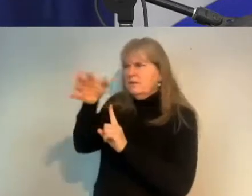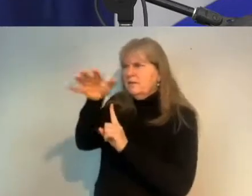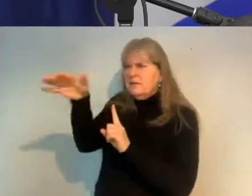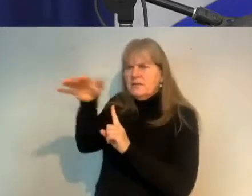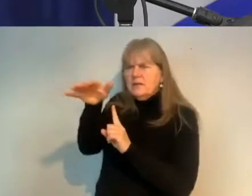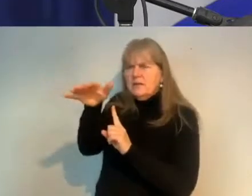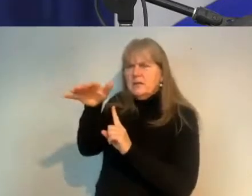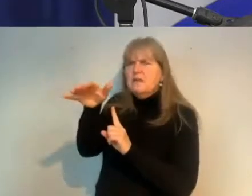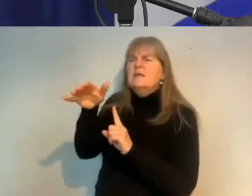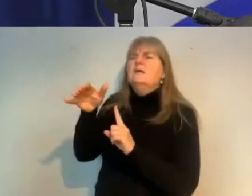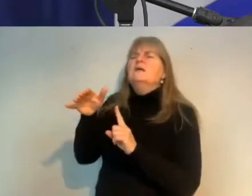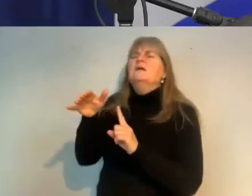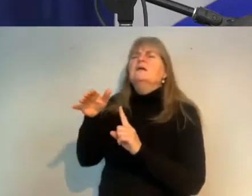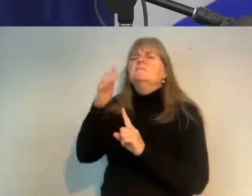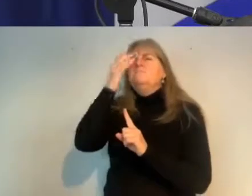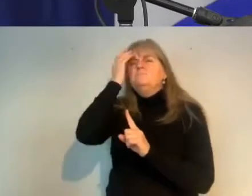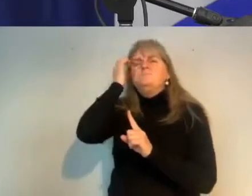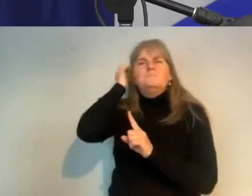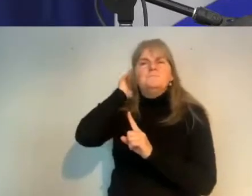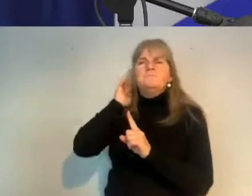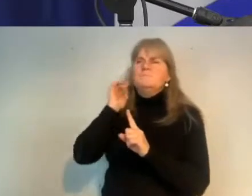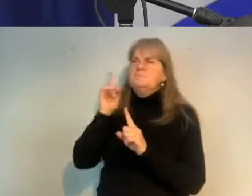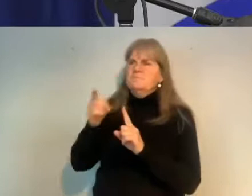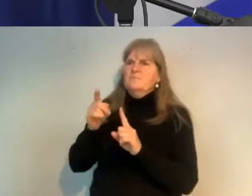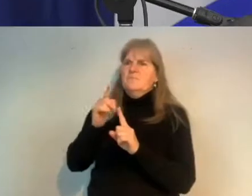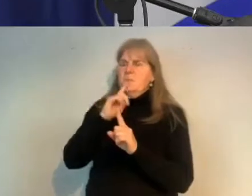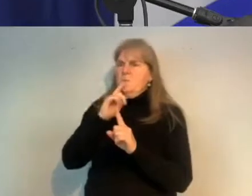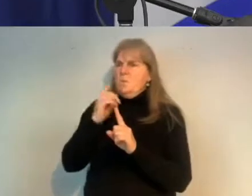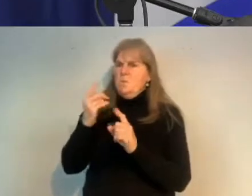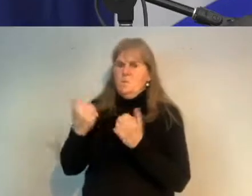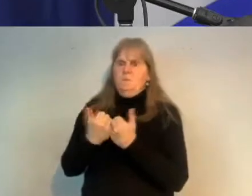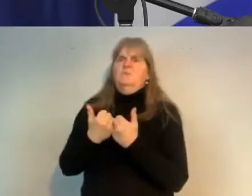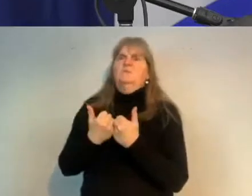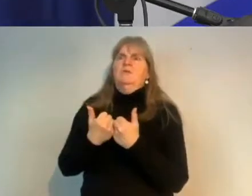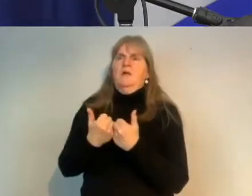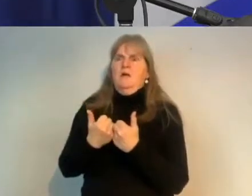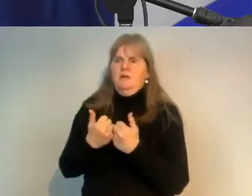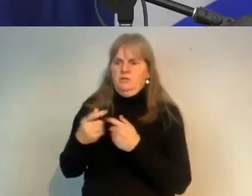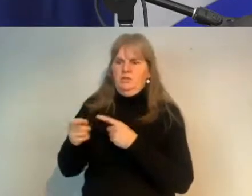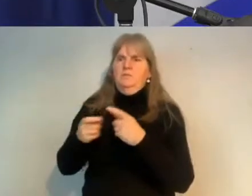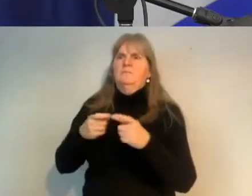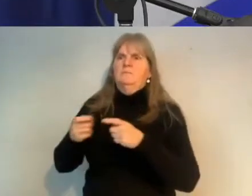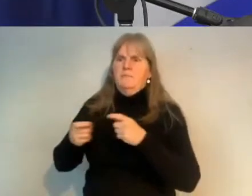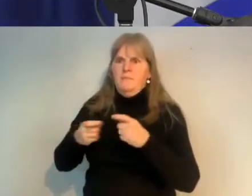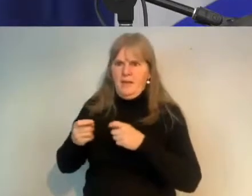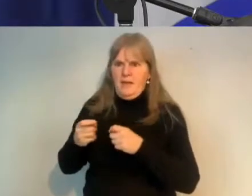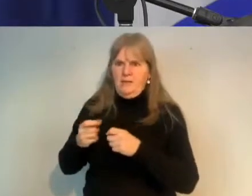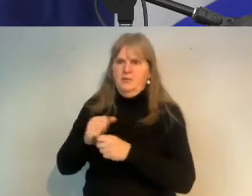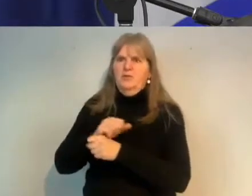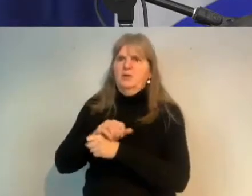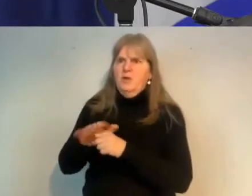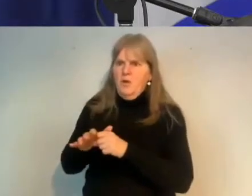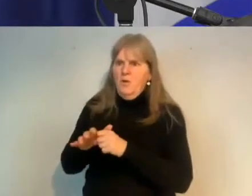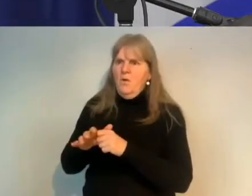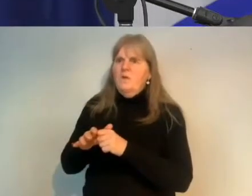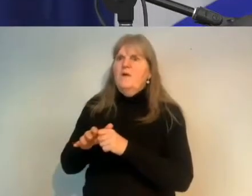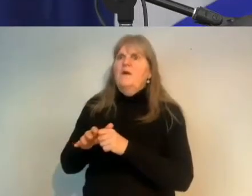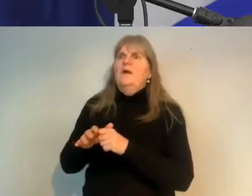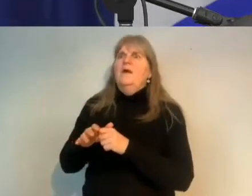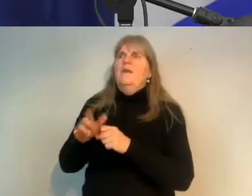have. It is very challenging to manage an infectious disease that causes mild symptoms in most